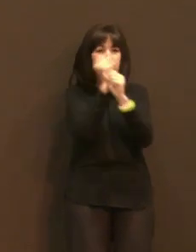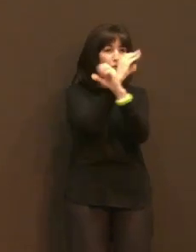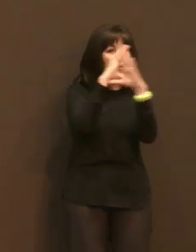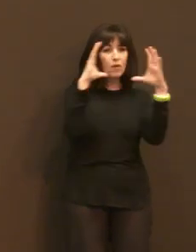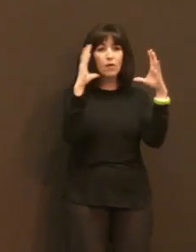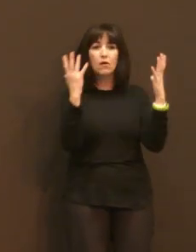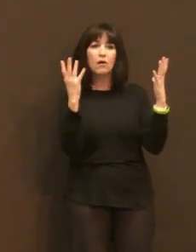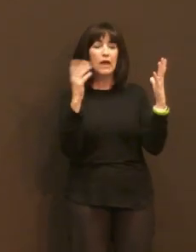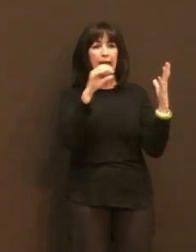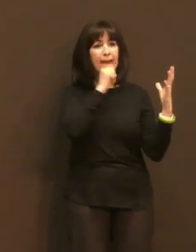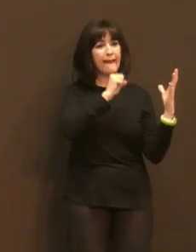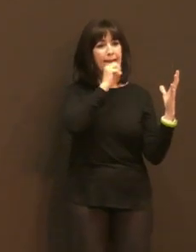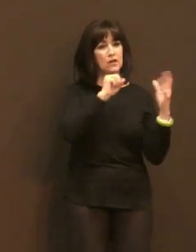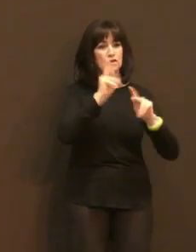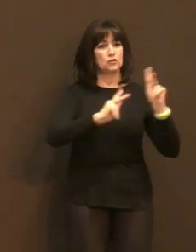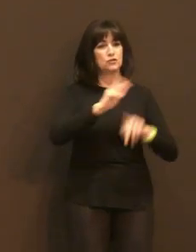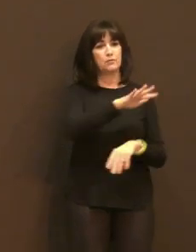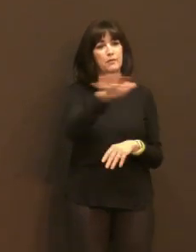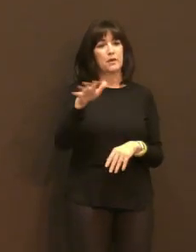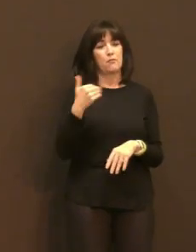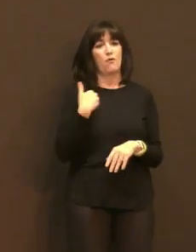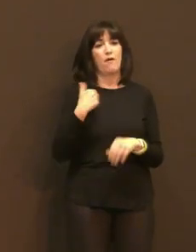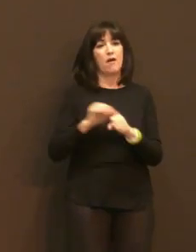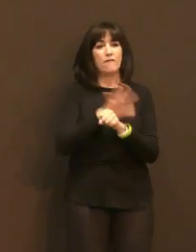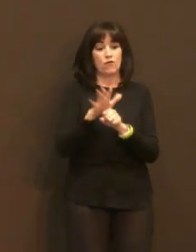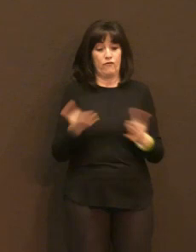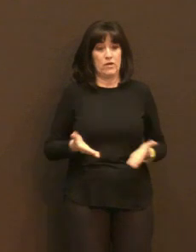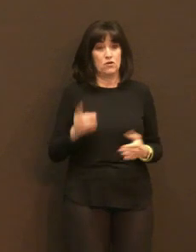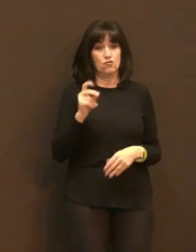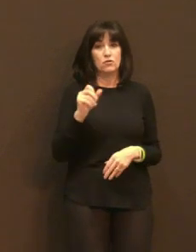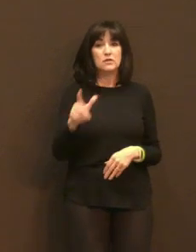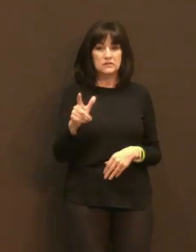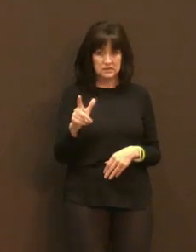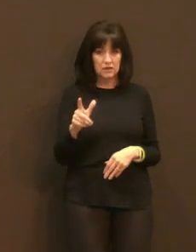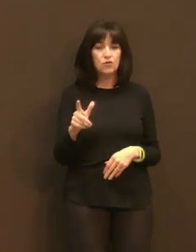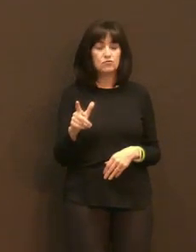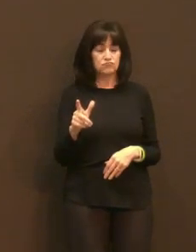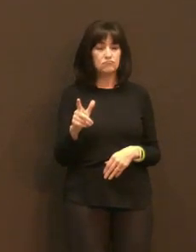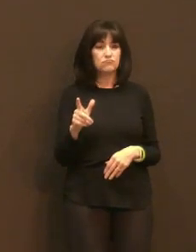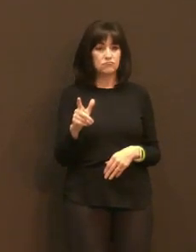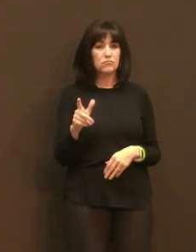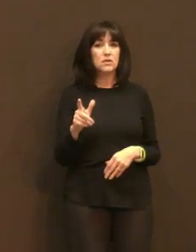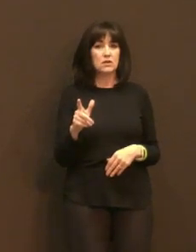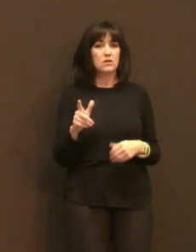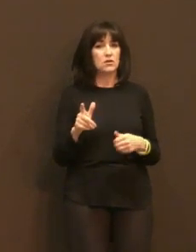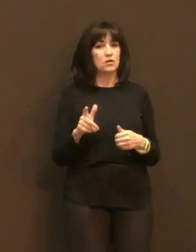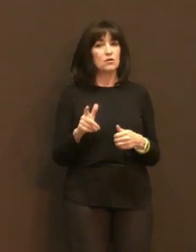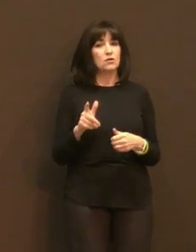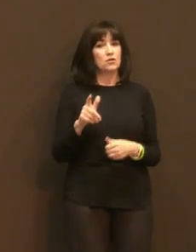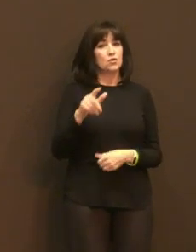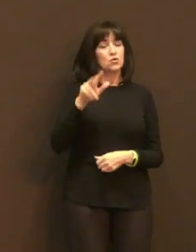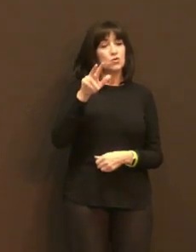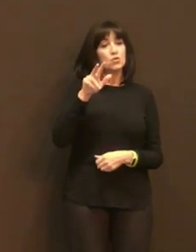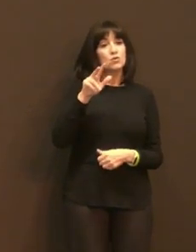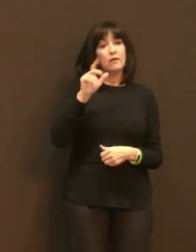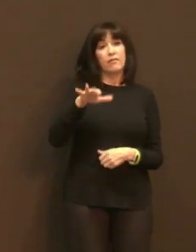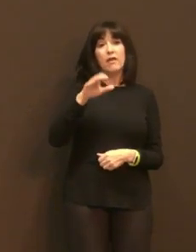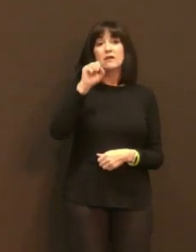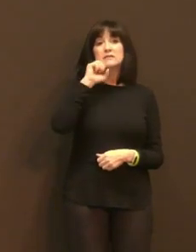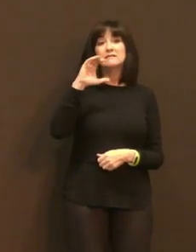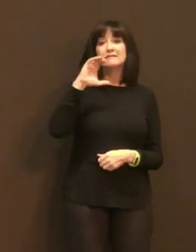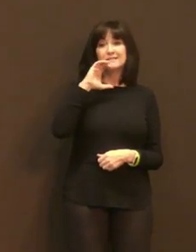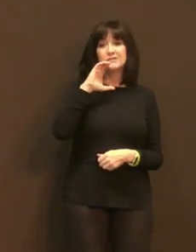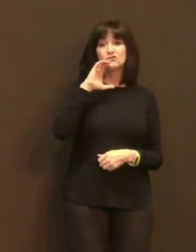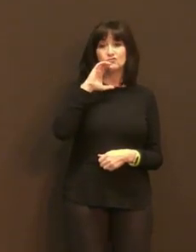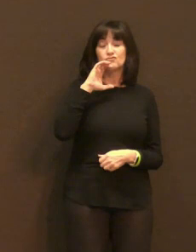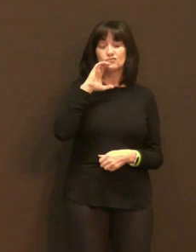with the trends over the last several weeks. Again, the most vulnerable population, those populations are the